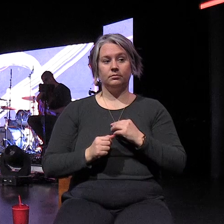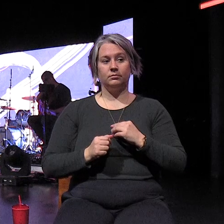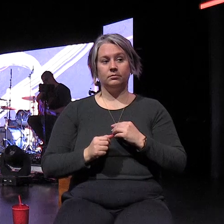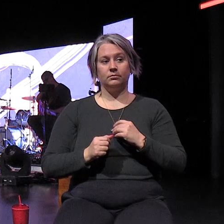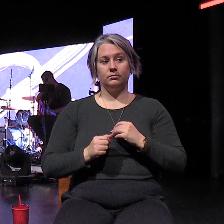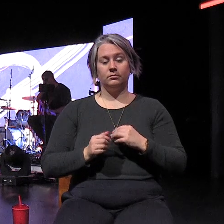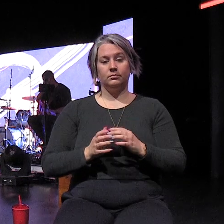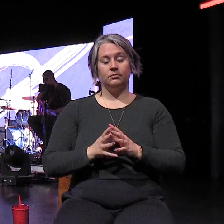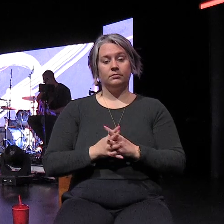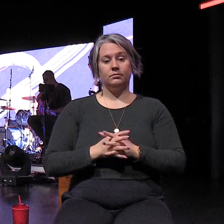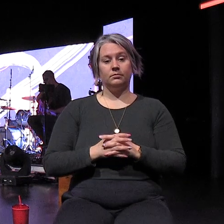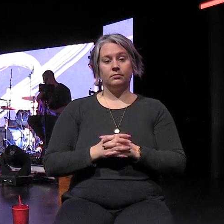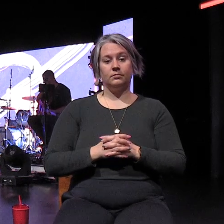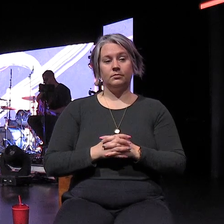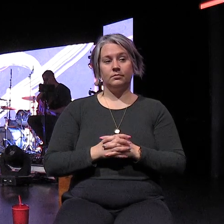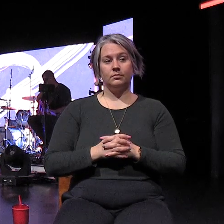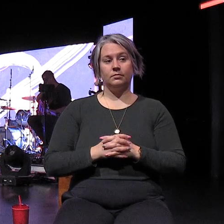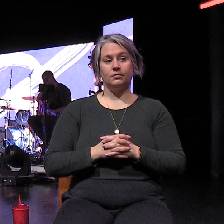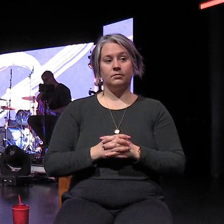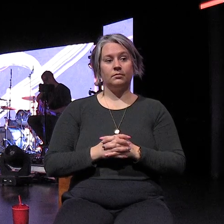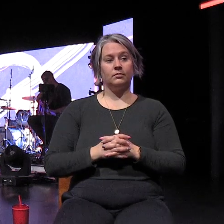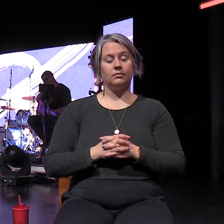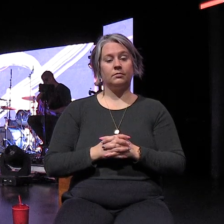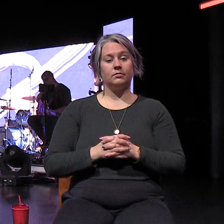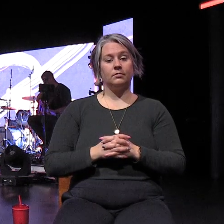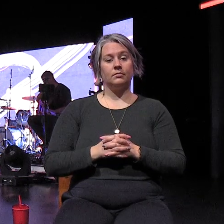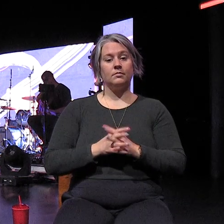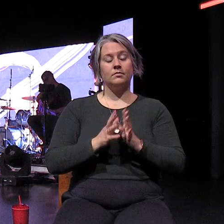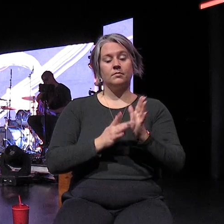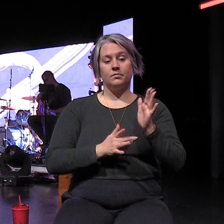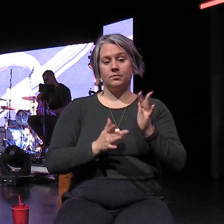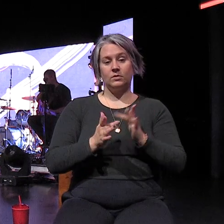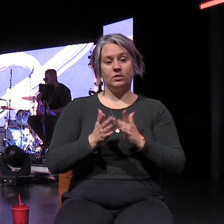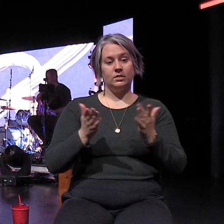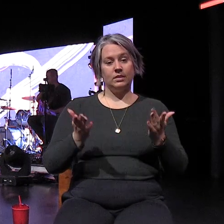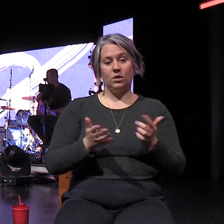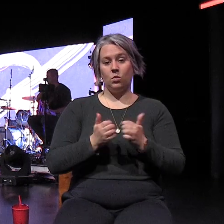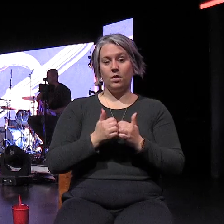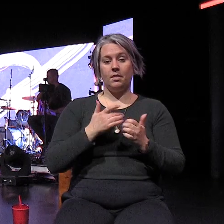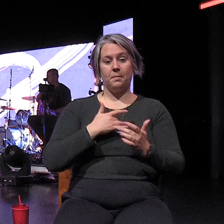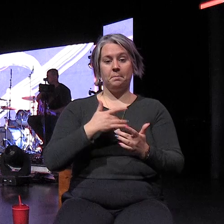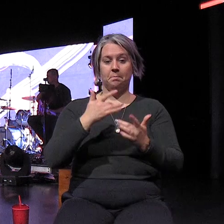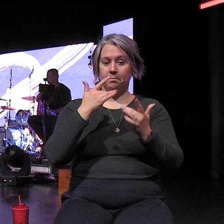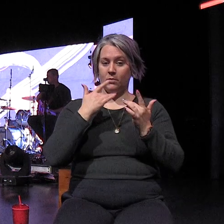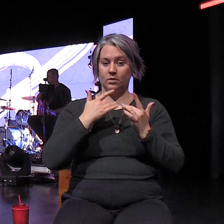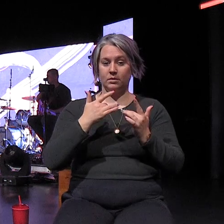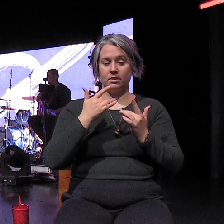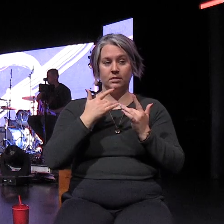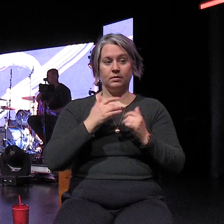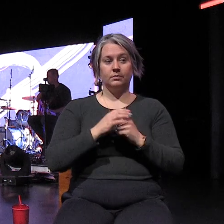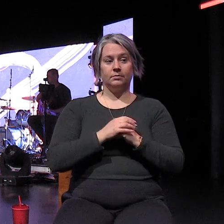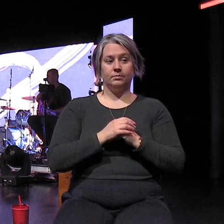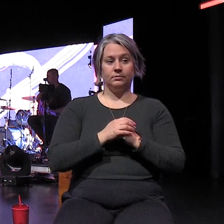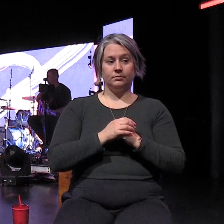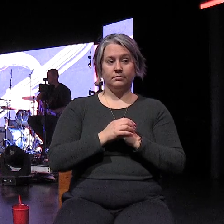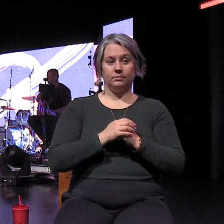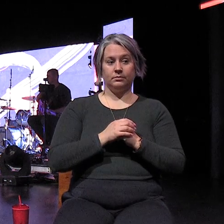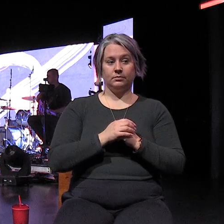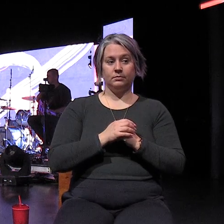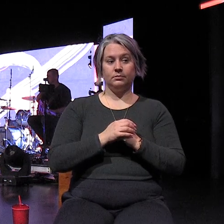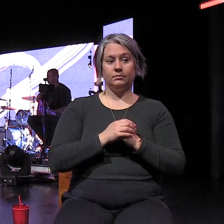The awesome thing is that he meets us here. He meets us with mercy, just like he met that tax collector that